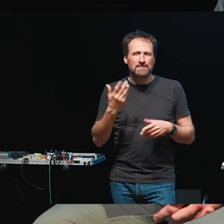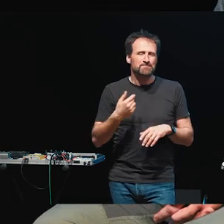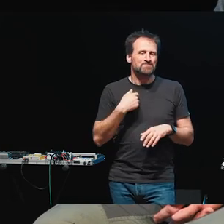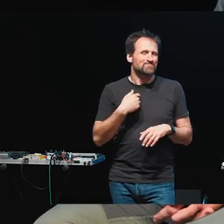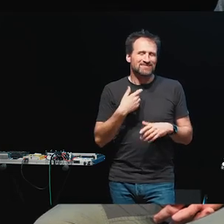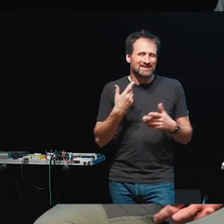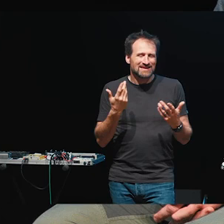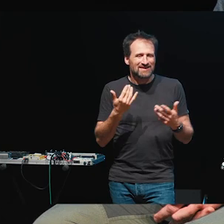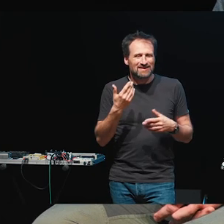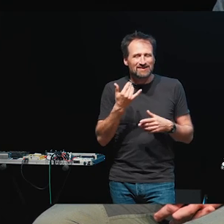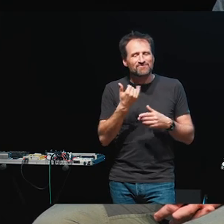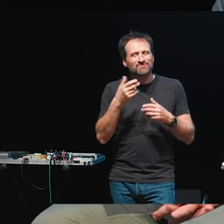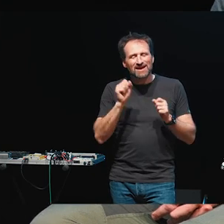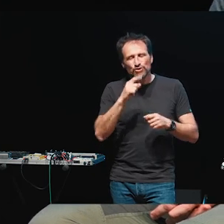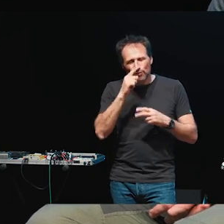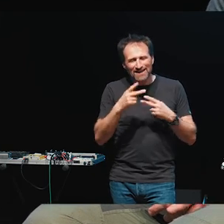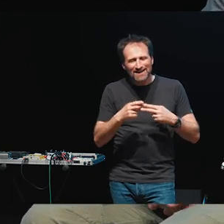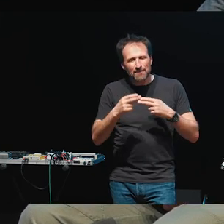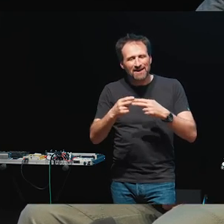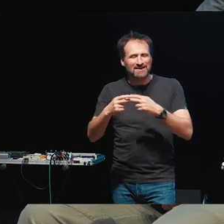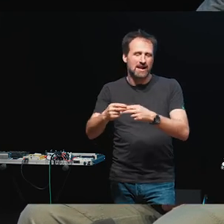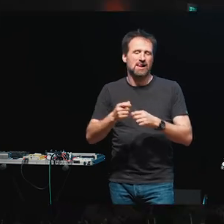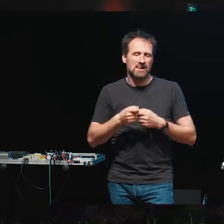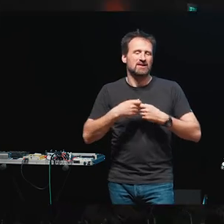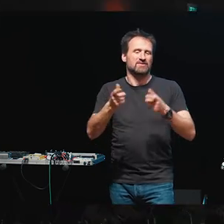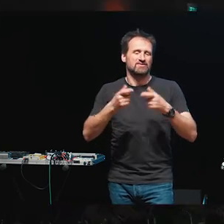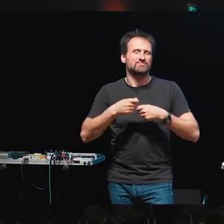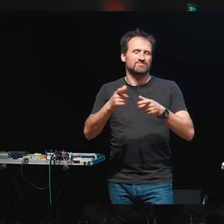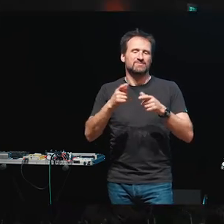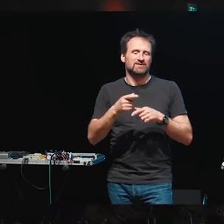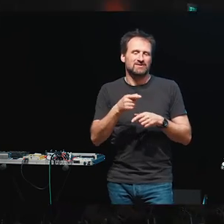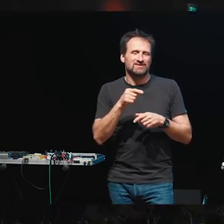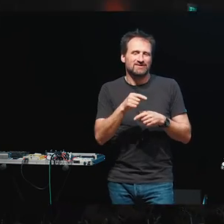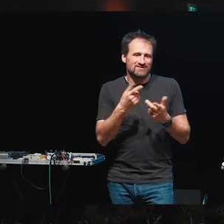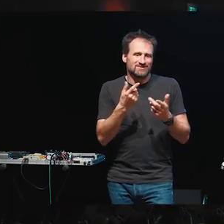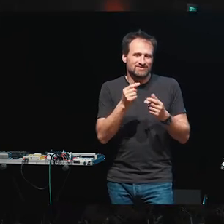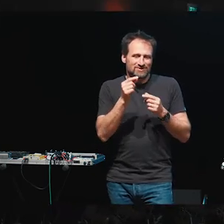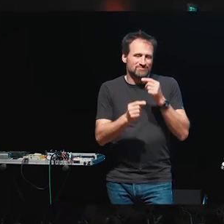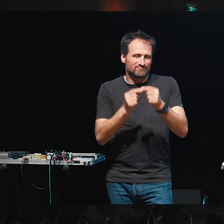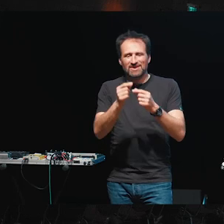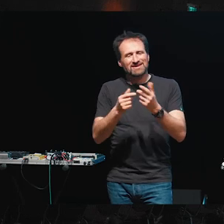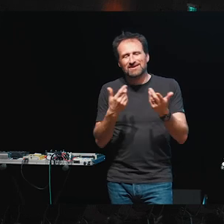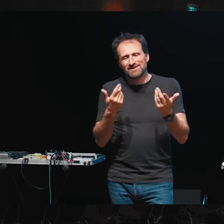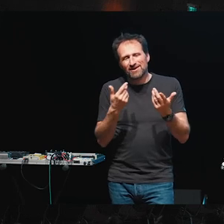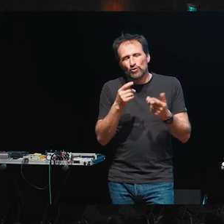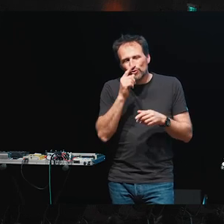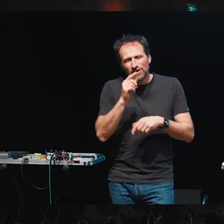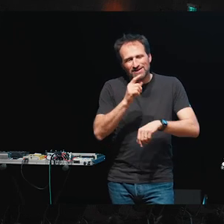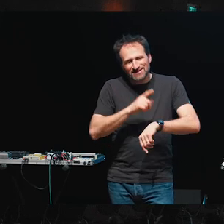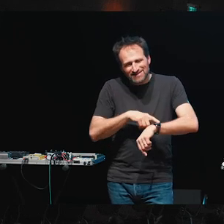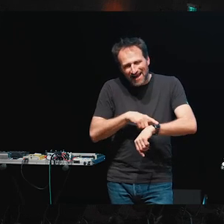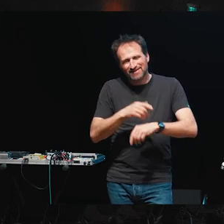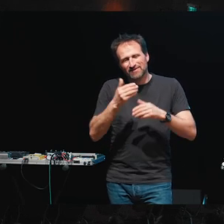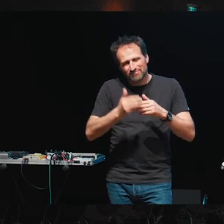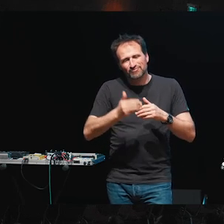can incrementally ship the uncontroversial bits a little at a time. So I think the short answer is, when do you